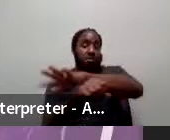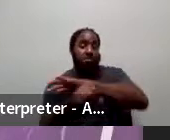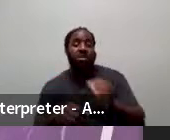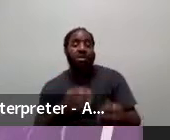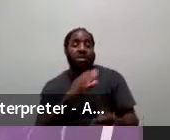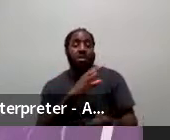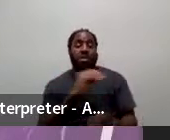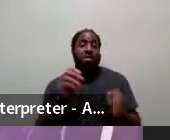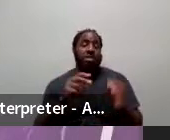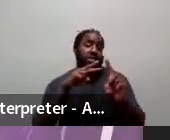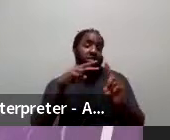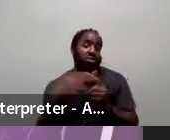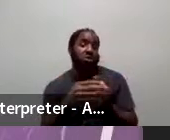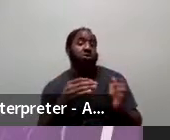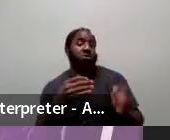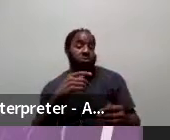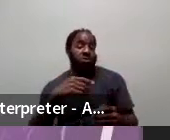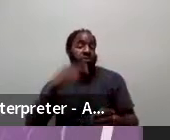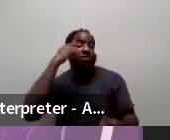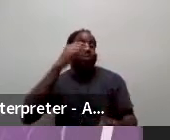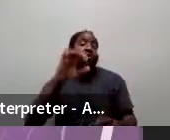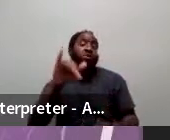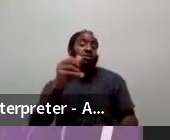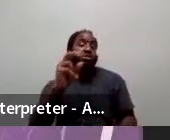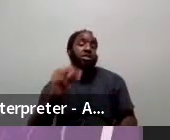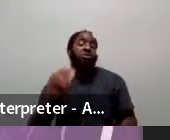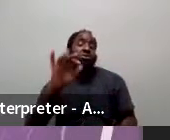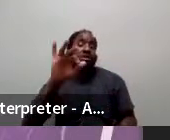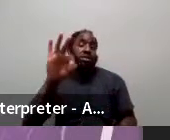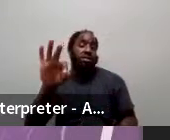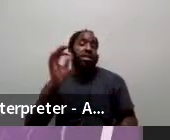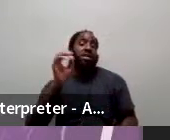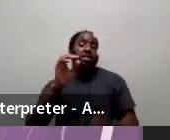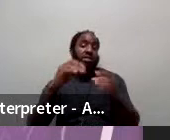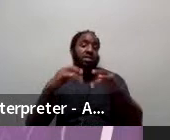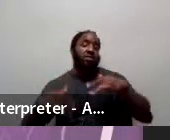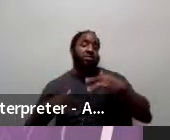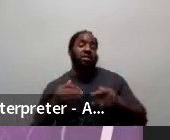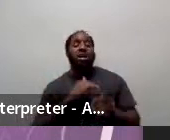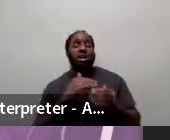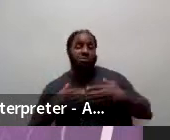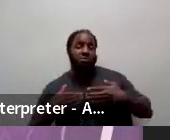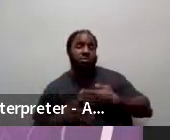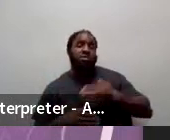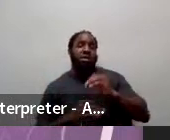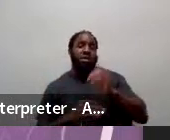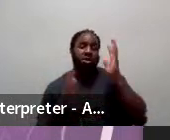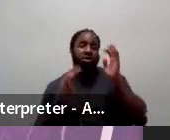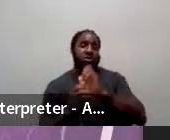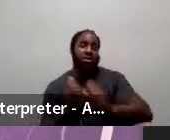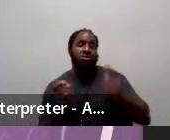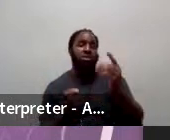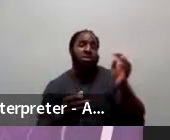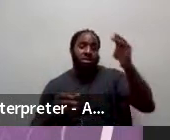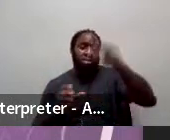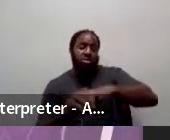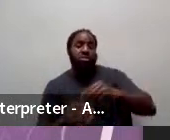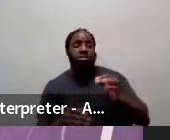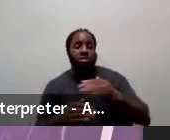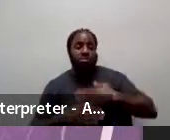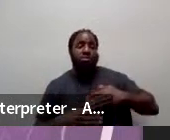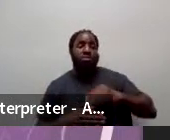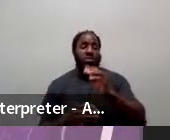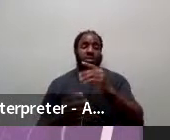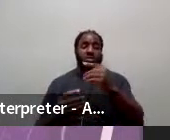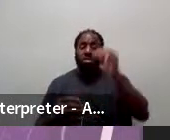at on the January 9th event. So again, I really appreciate it. I hope all the attendees appreciate the range of opinions that you're hearing